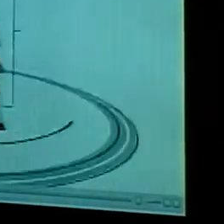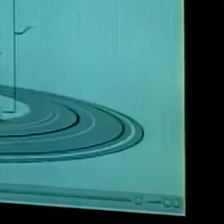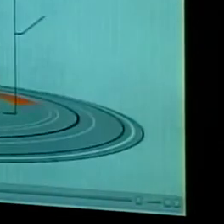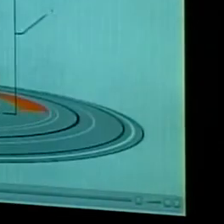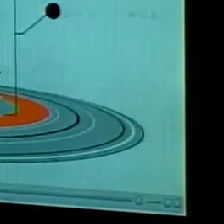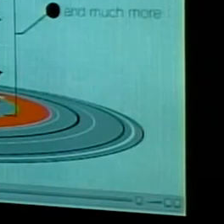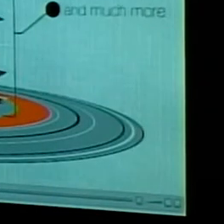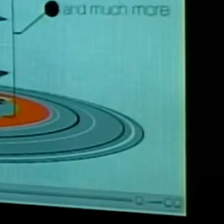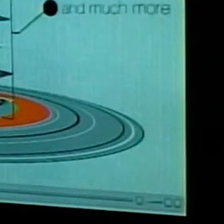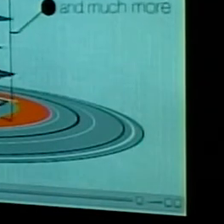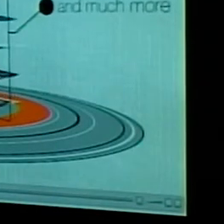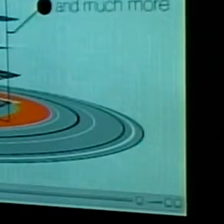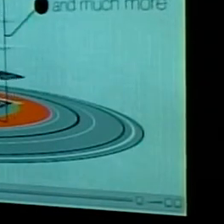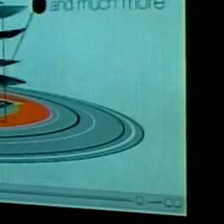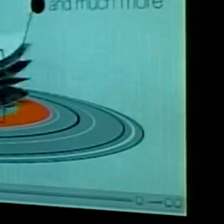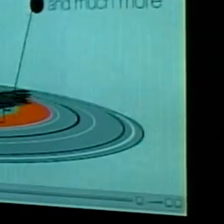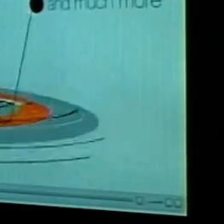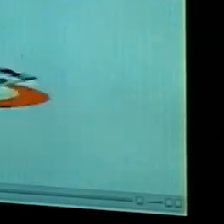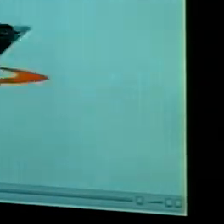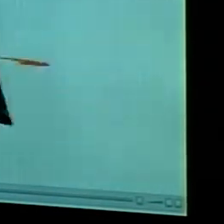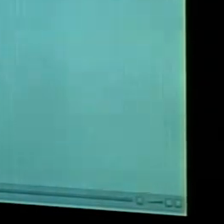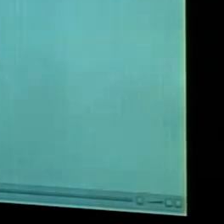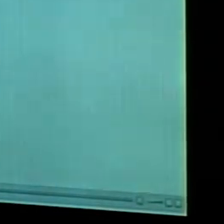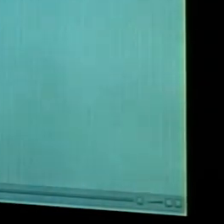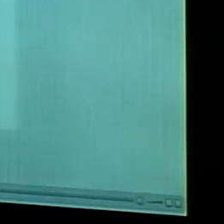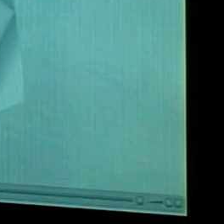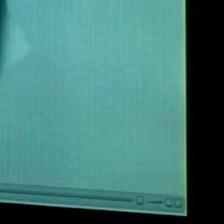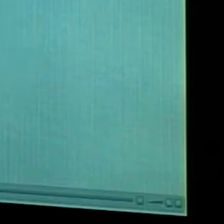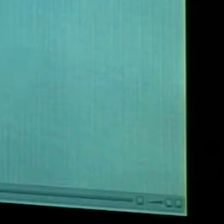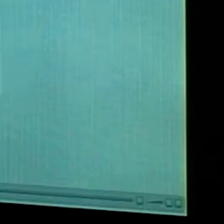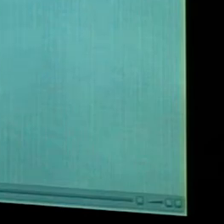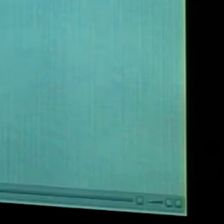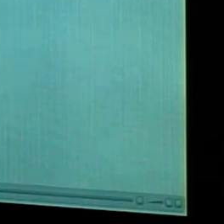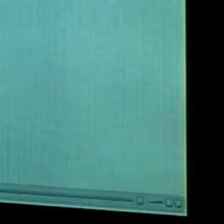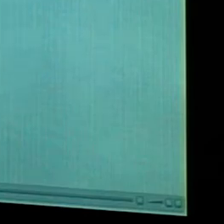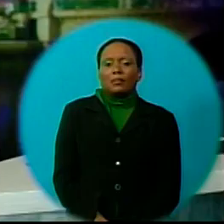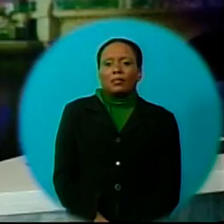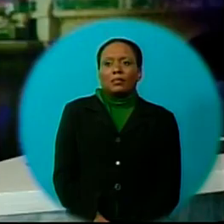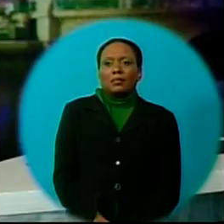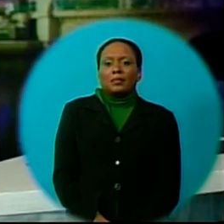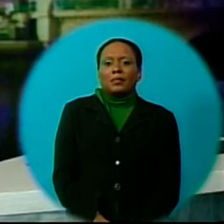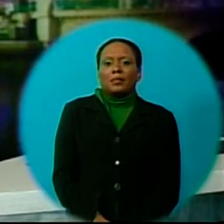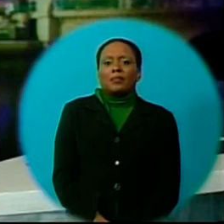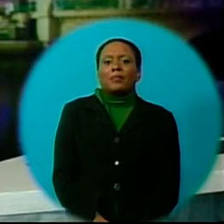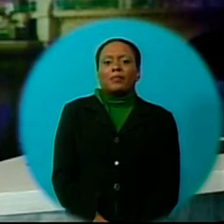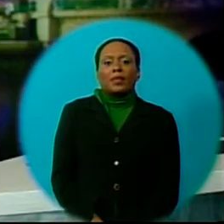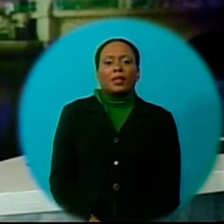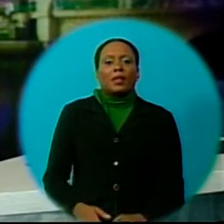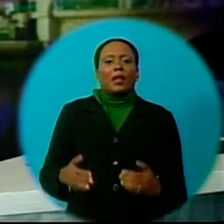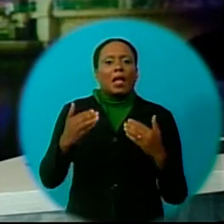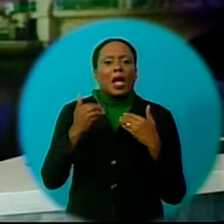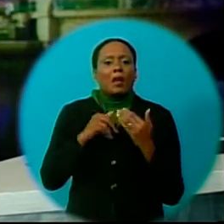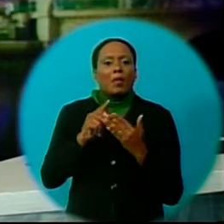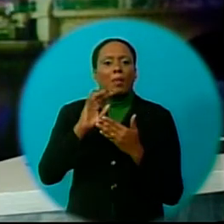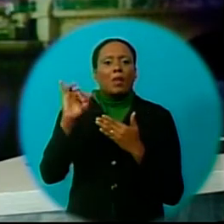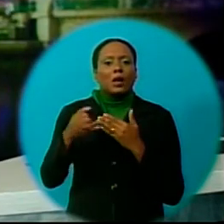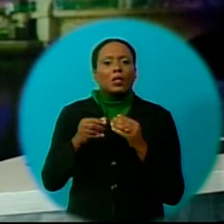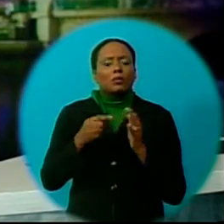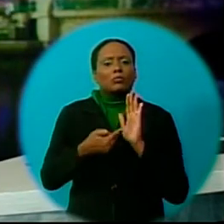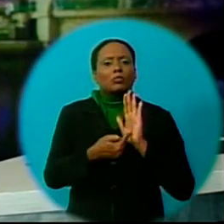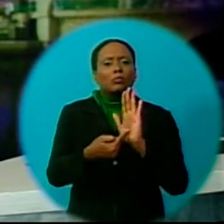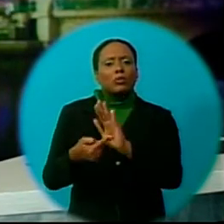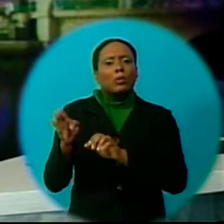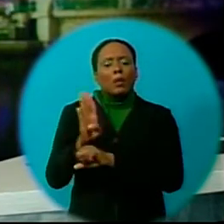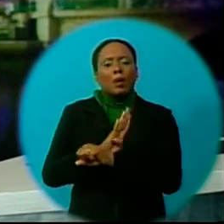Publisher Kishmar Shepard says Barbadian culture will be transmitted mainly through video. Mr. Shepard says he started the project to showcase